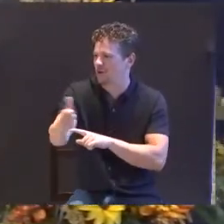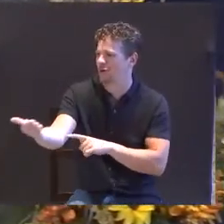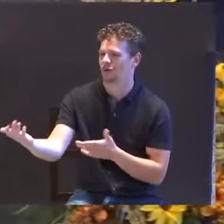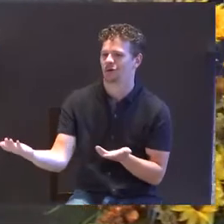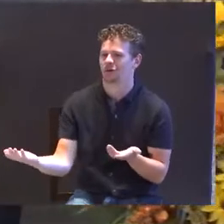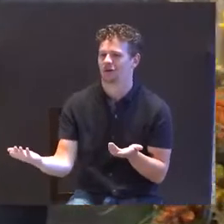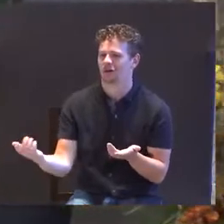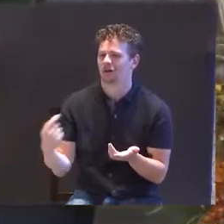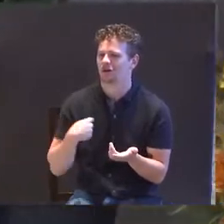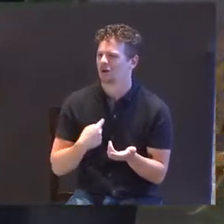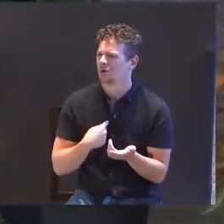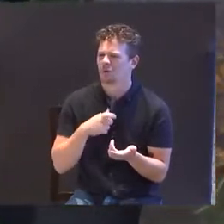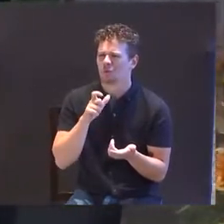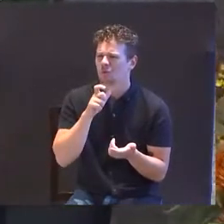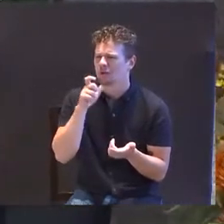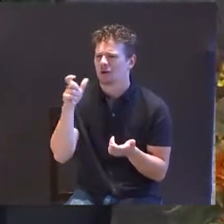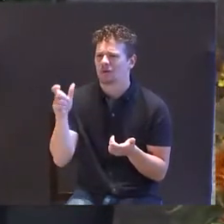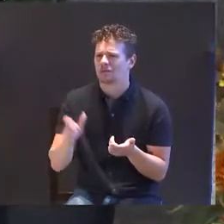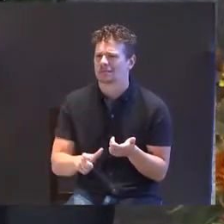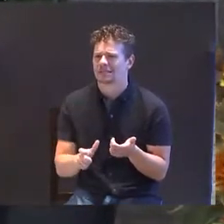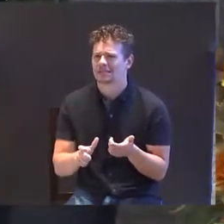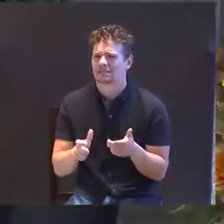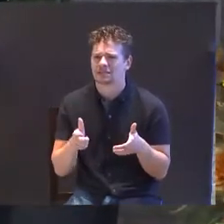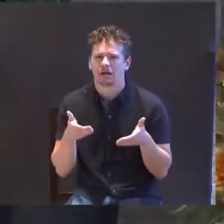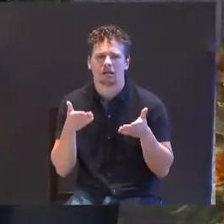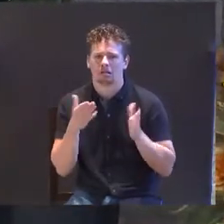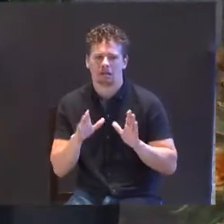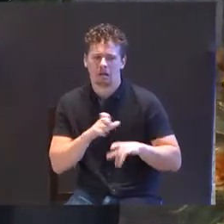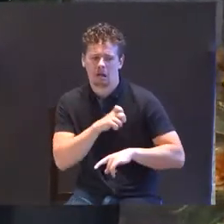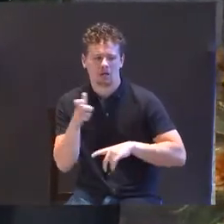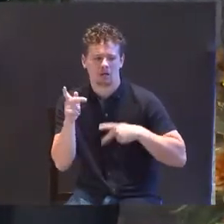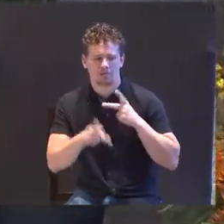not have to be a doormat for other people.